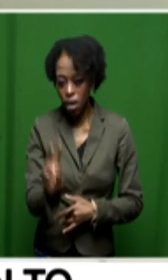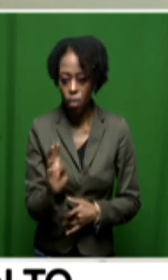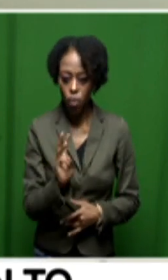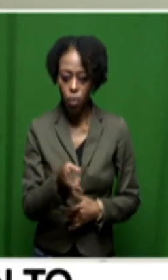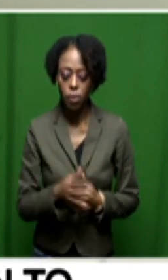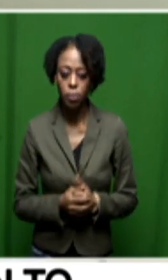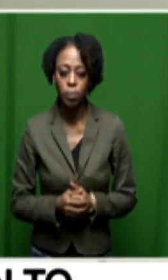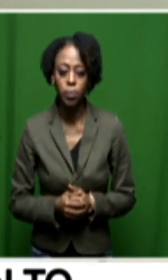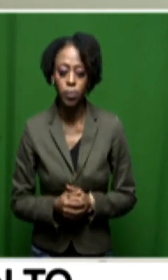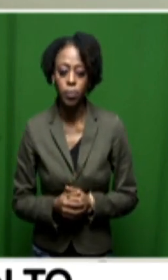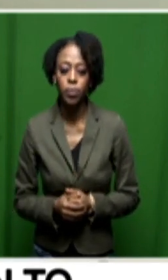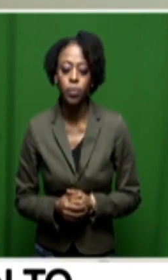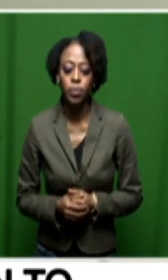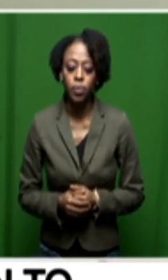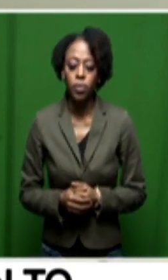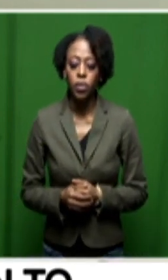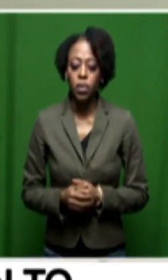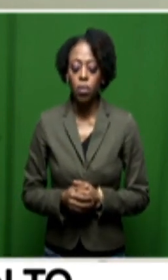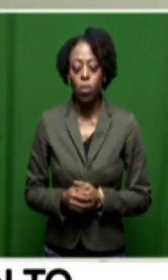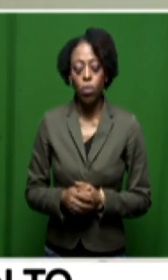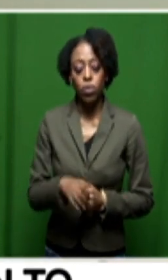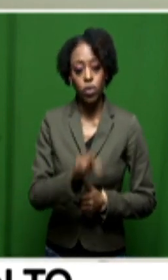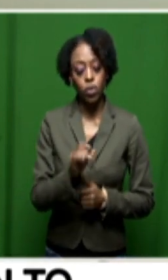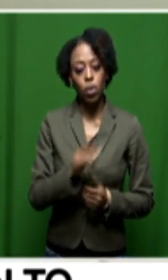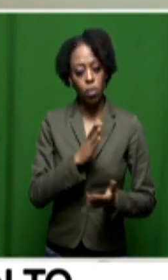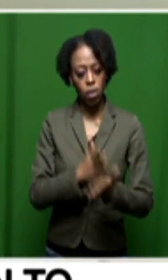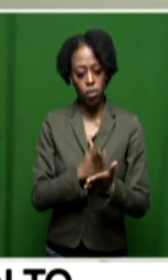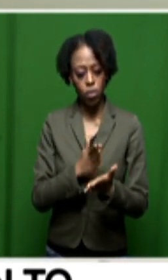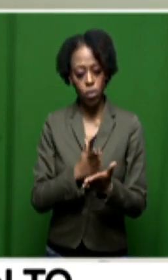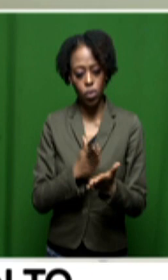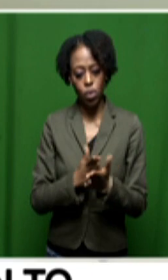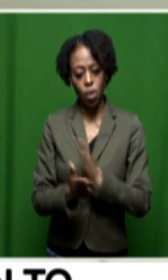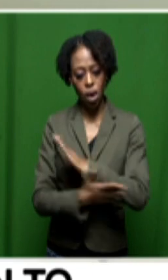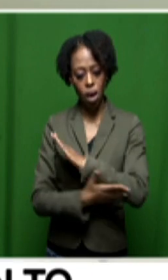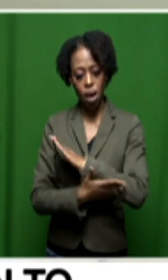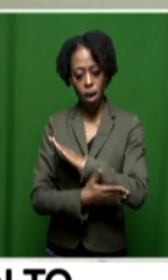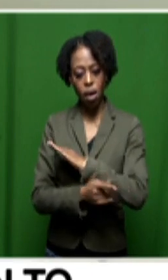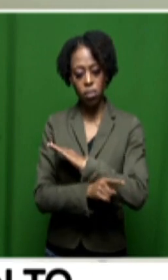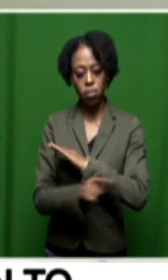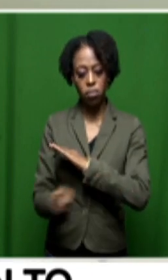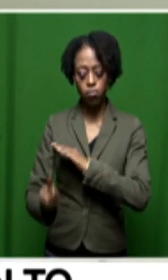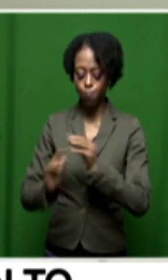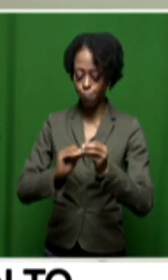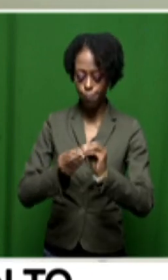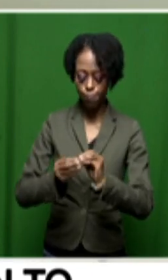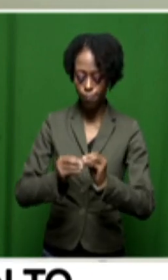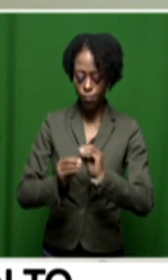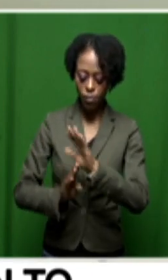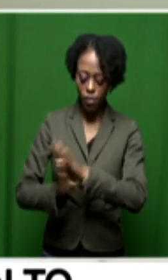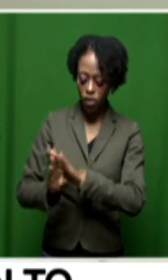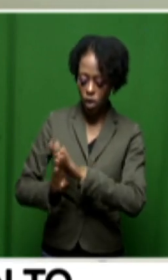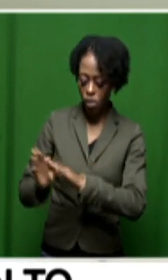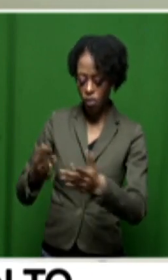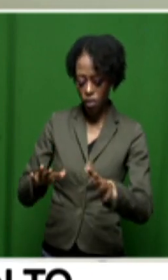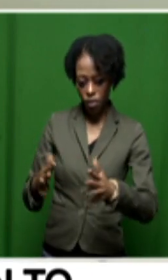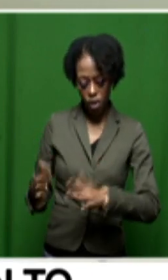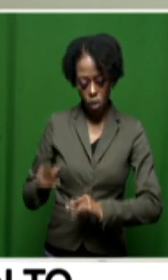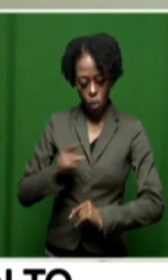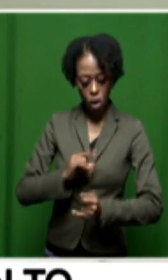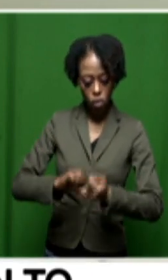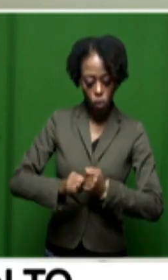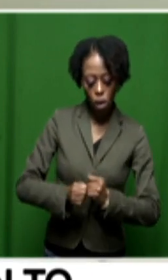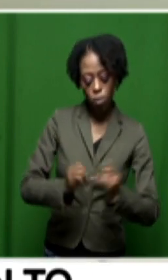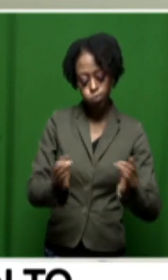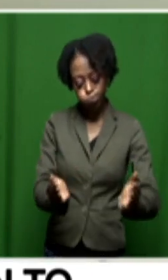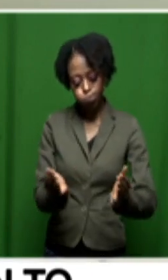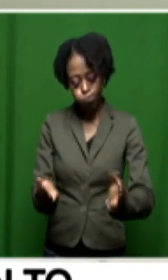the corner. So there is no question that the country has taken bold steps in trying to